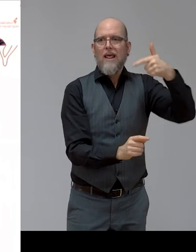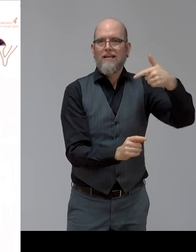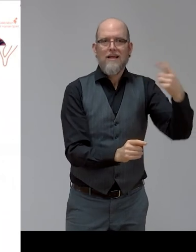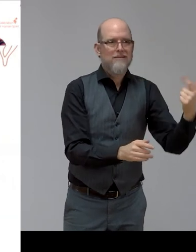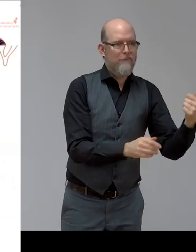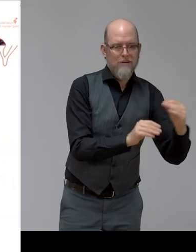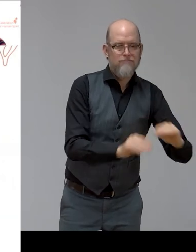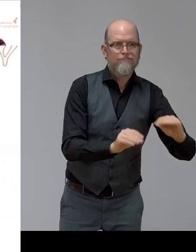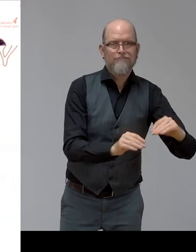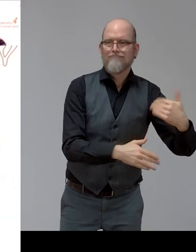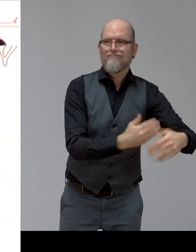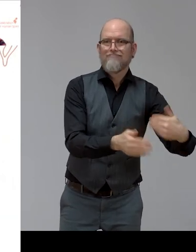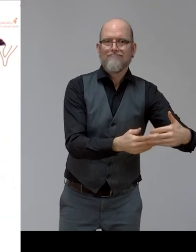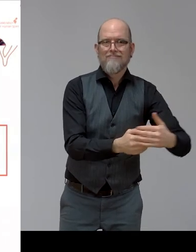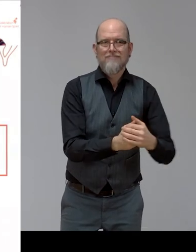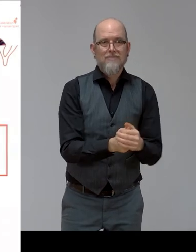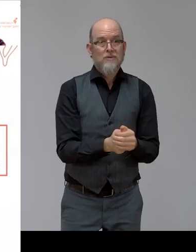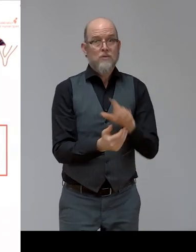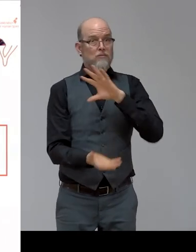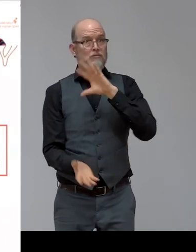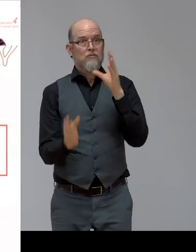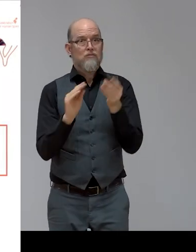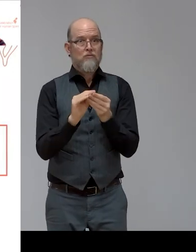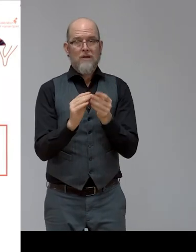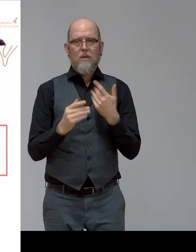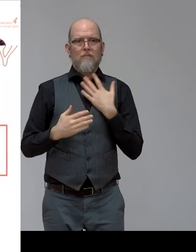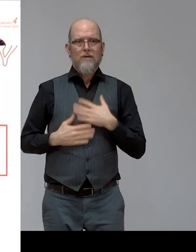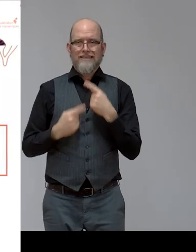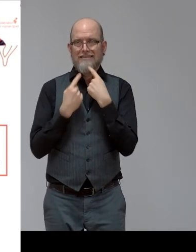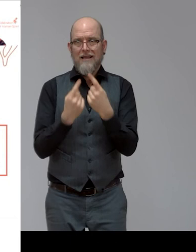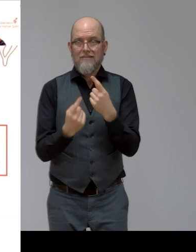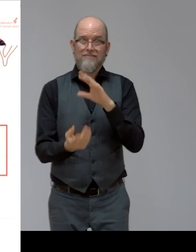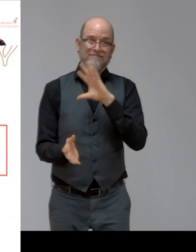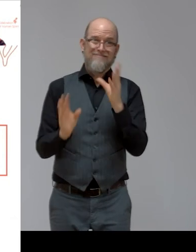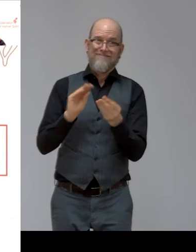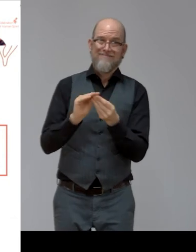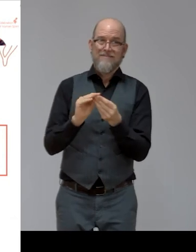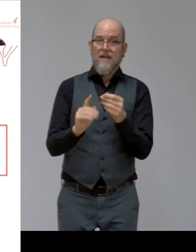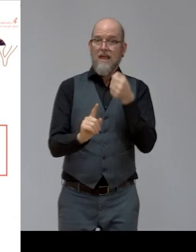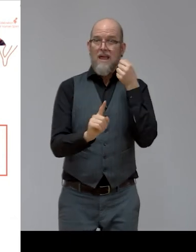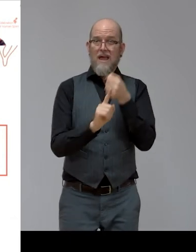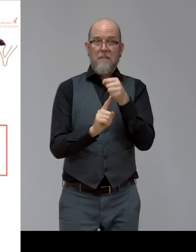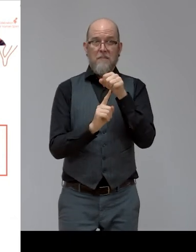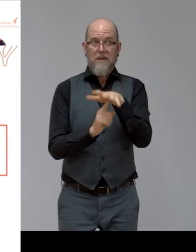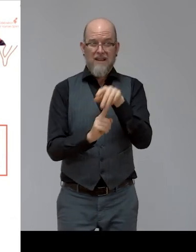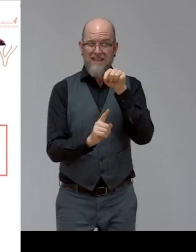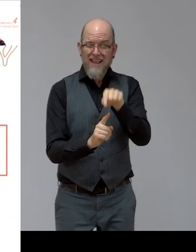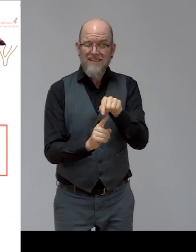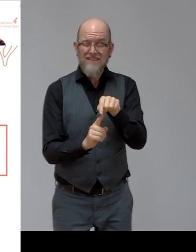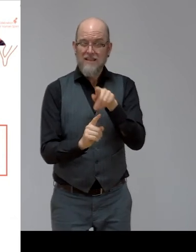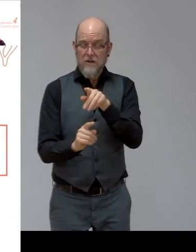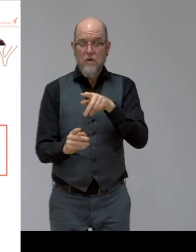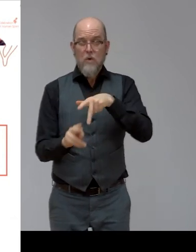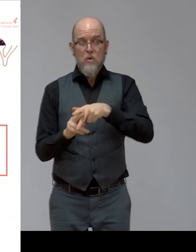of the project. In conclusion, let me illustrate the impact that we will make when we replicate the tool through my own